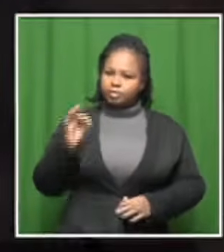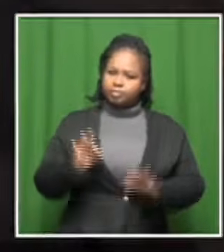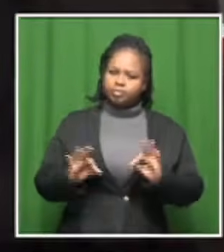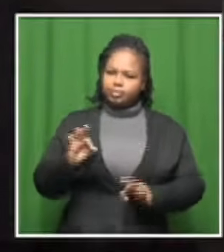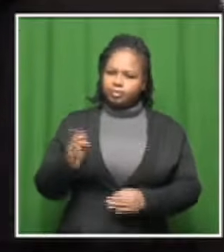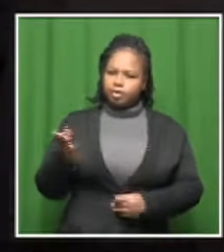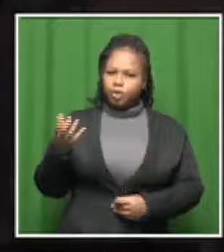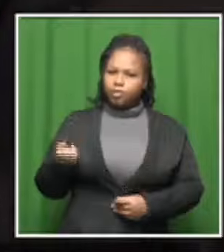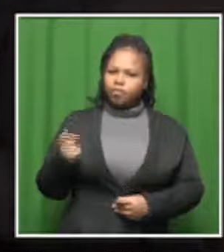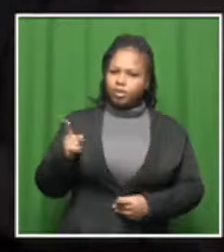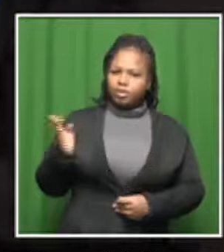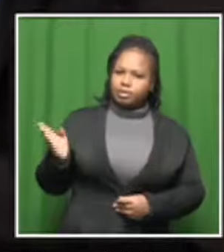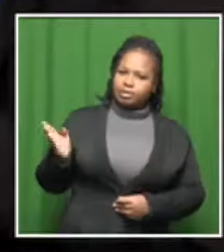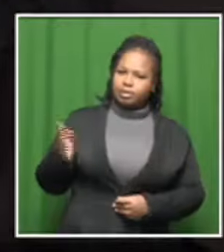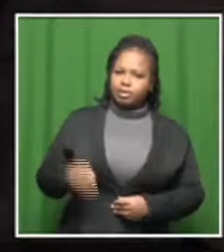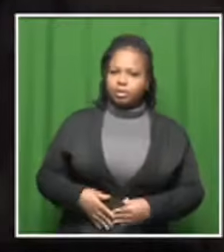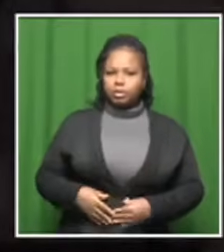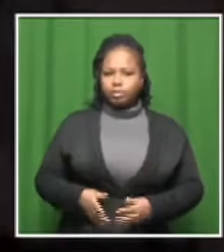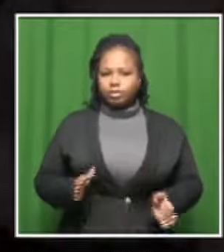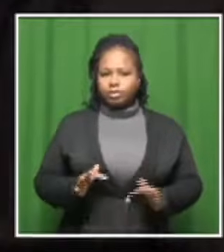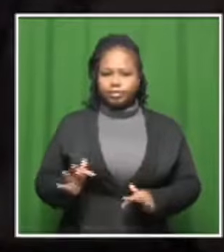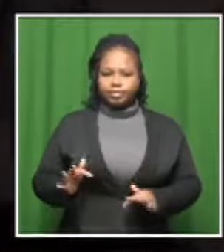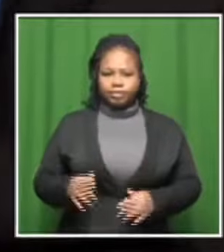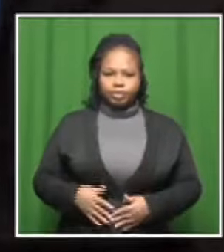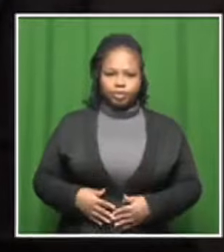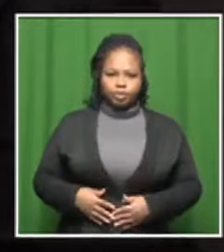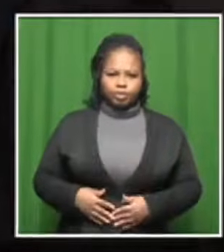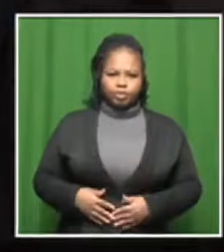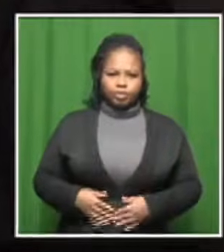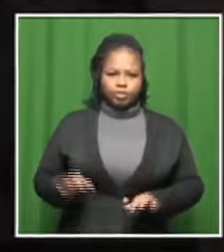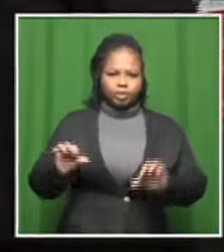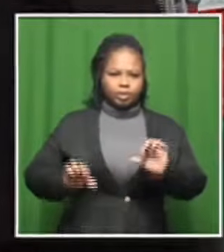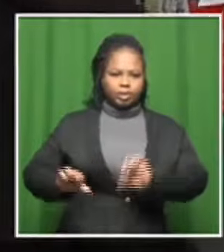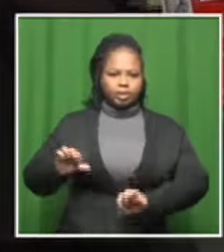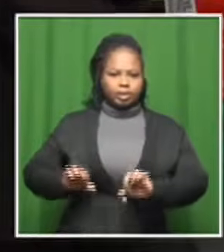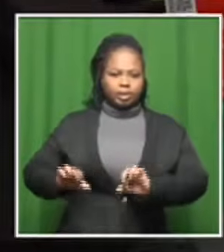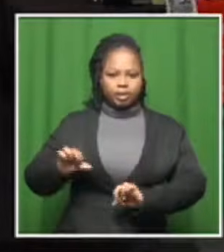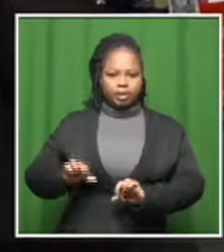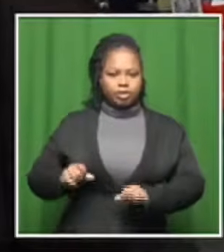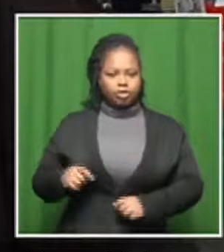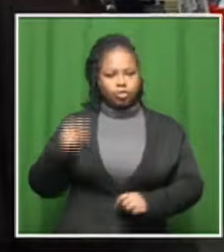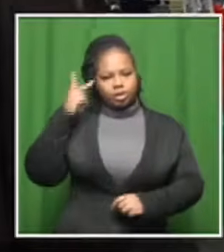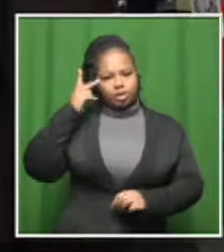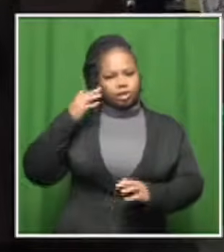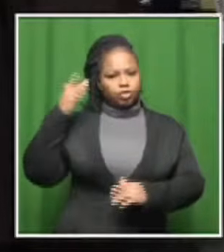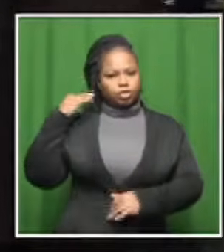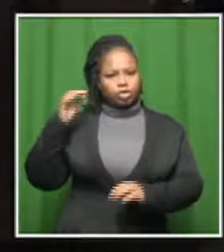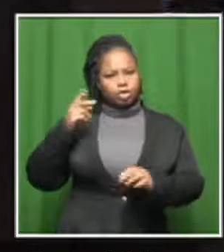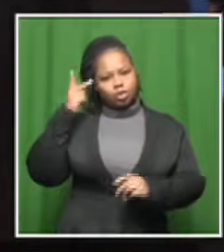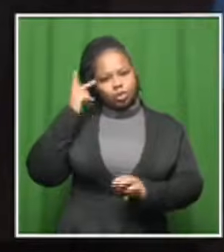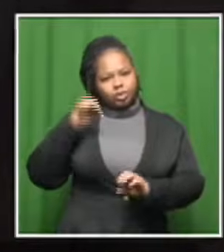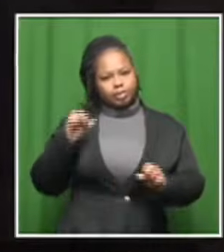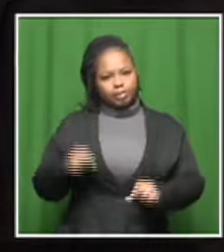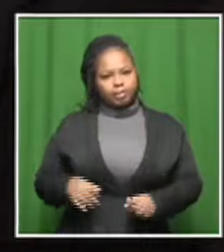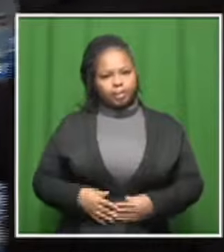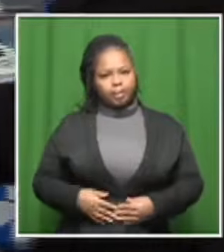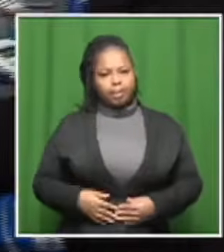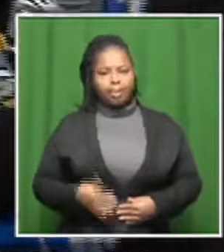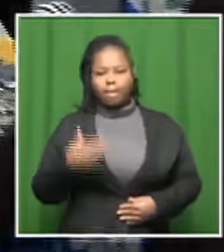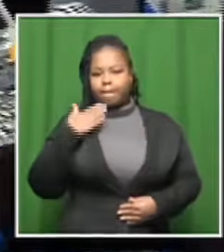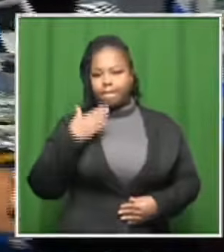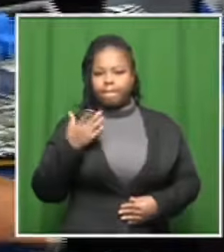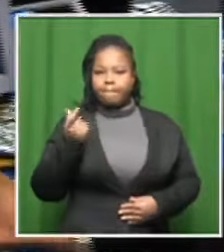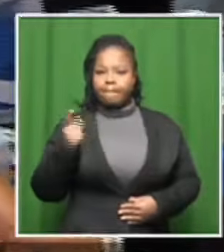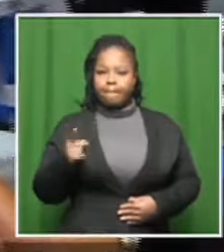here, how the two are fused together, science with indigenous knowledge systems. Thank you very much. So what we're basically doing here, we